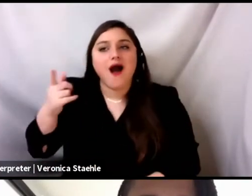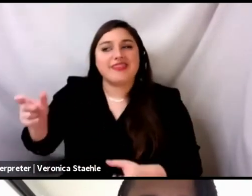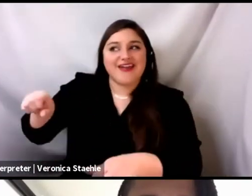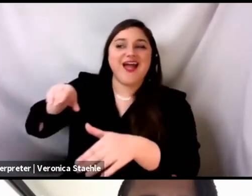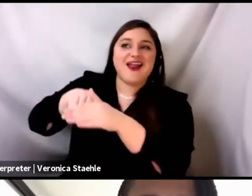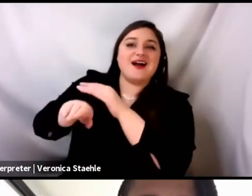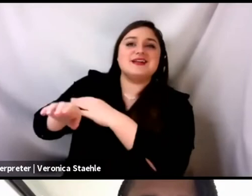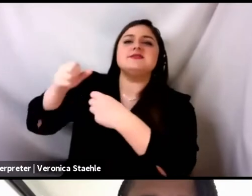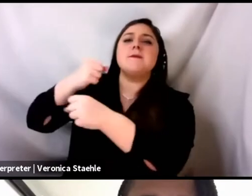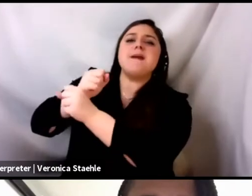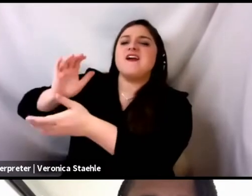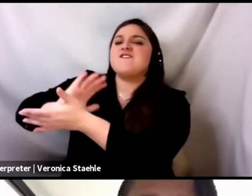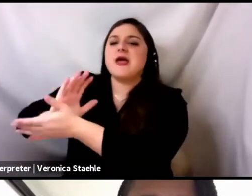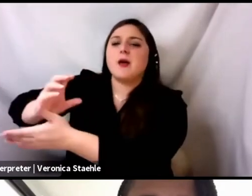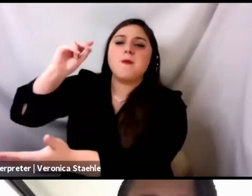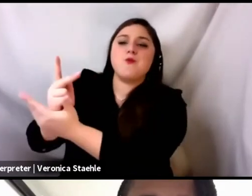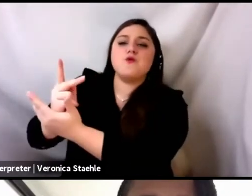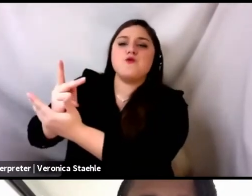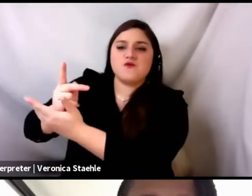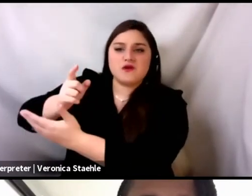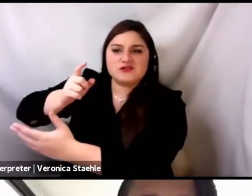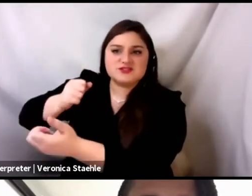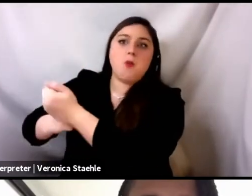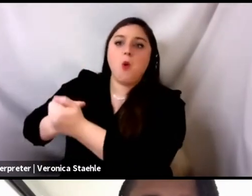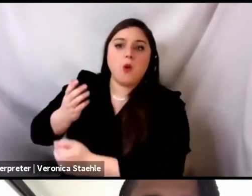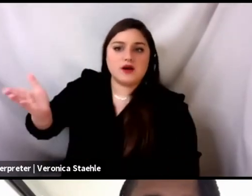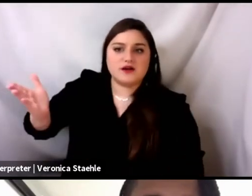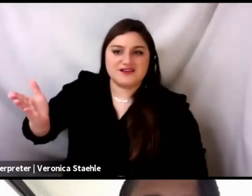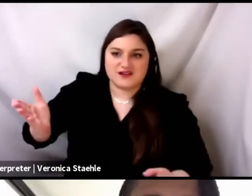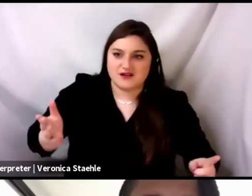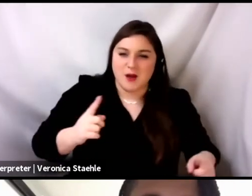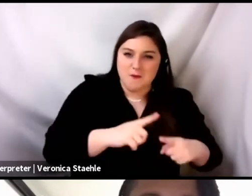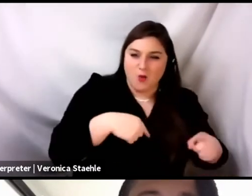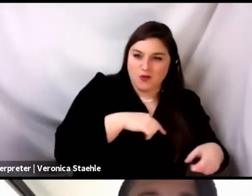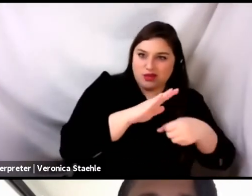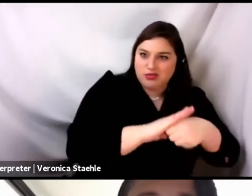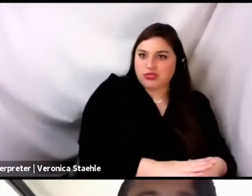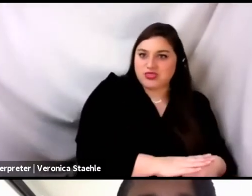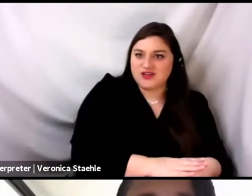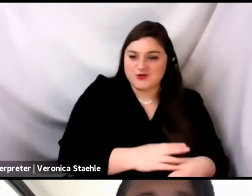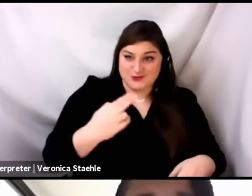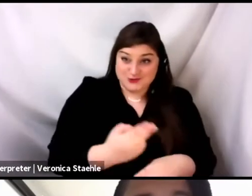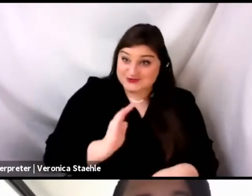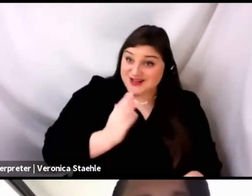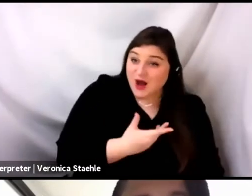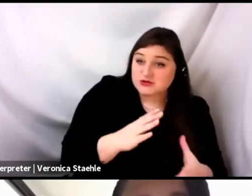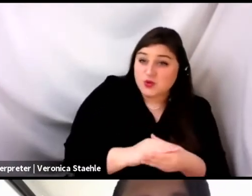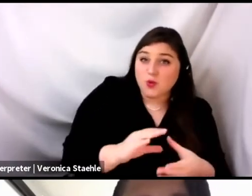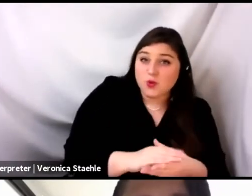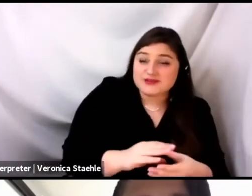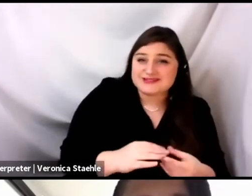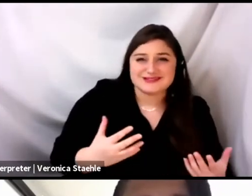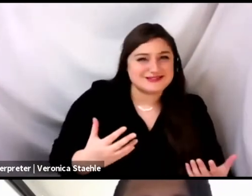through the gates of like what gets on to a Hollywood movie and what, and or these other